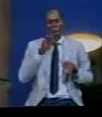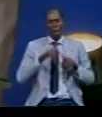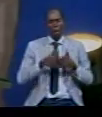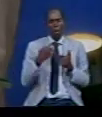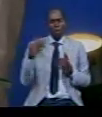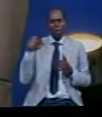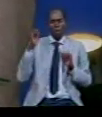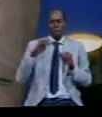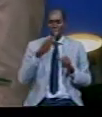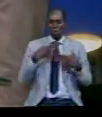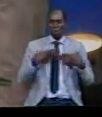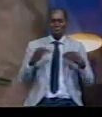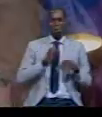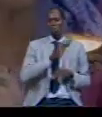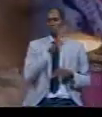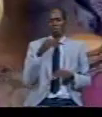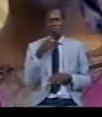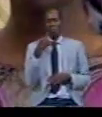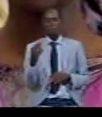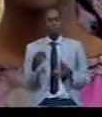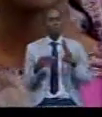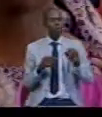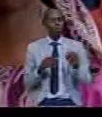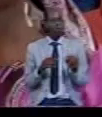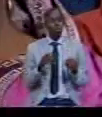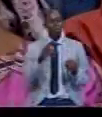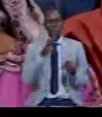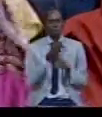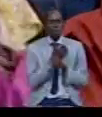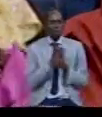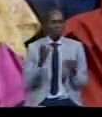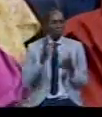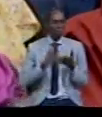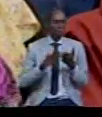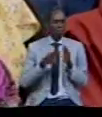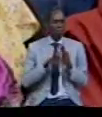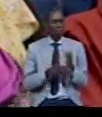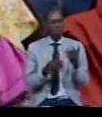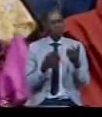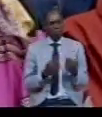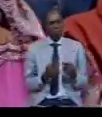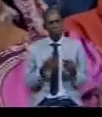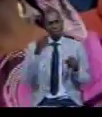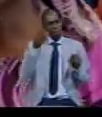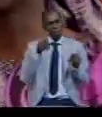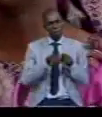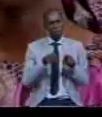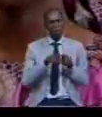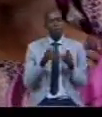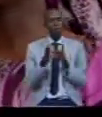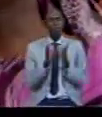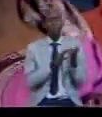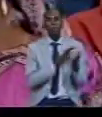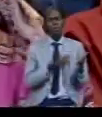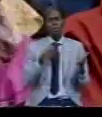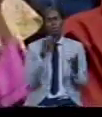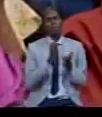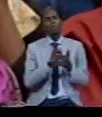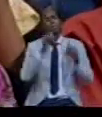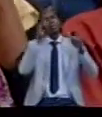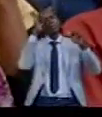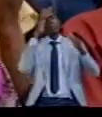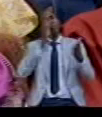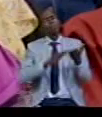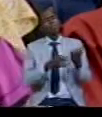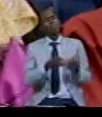Forgiveness for those who have offended you. Like our Lord and Master said, Father, forgive them, for they know not what they do.